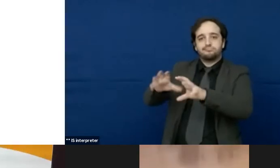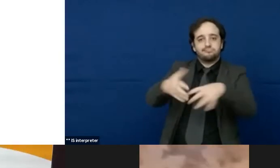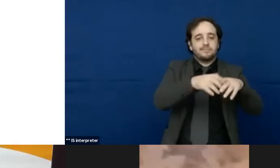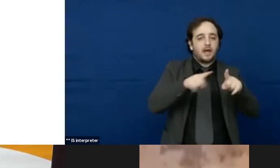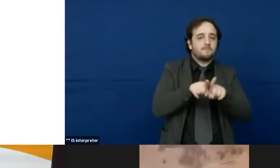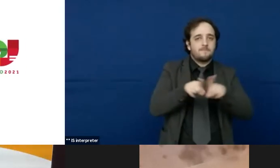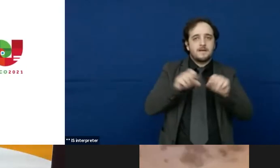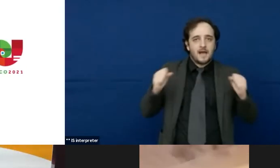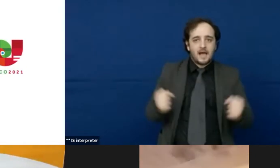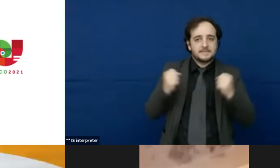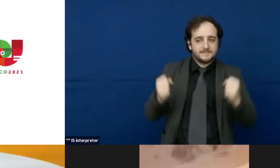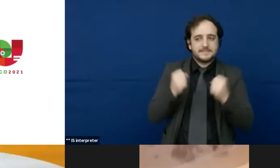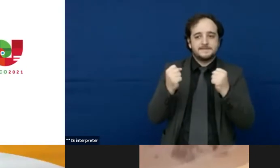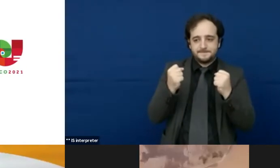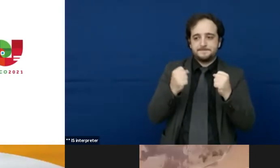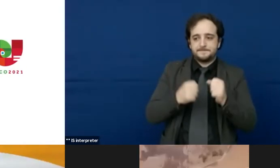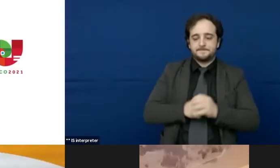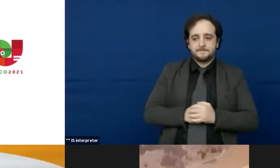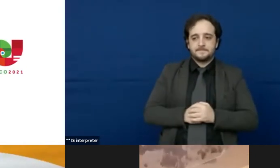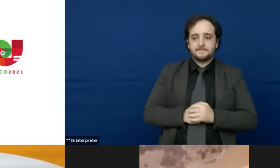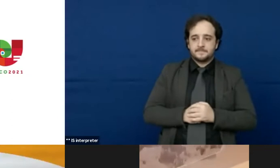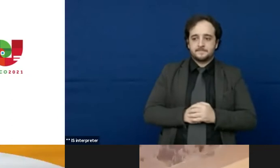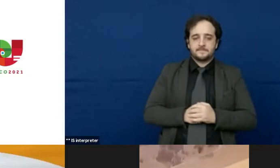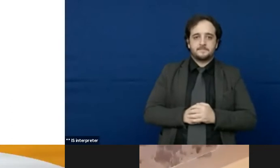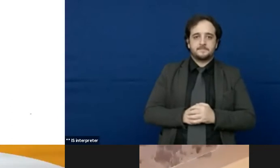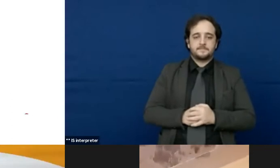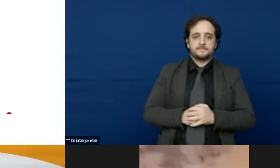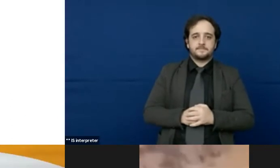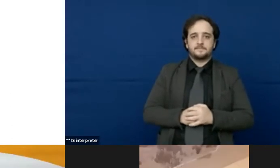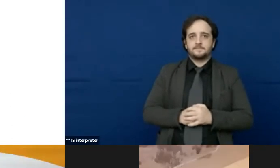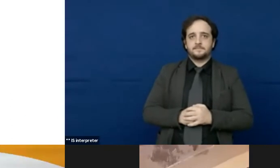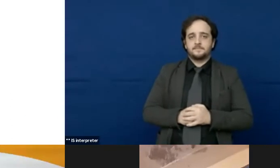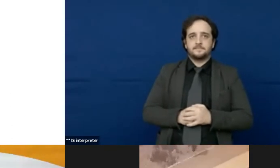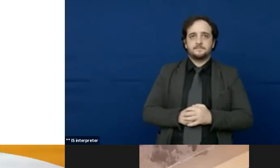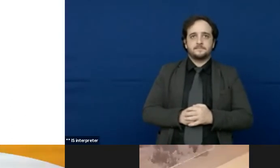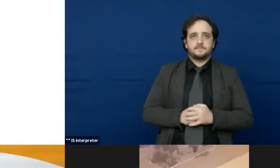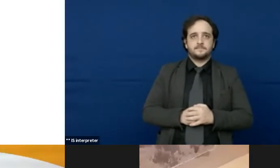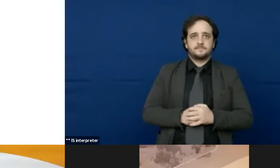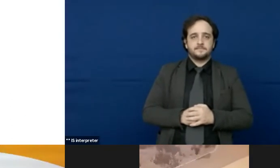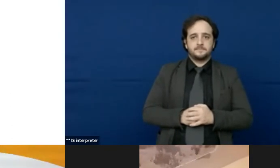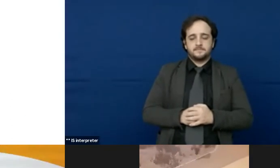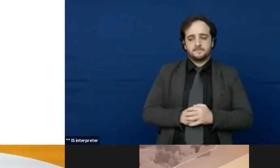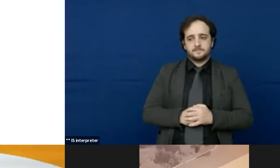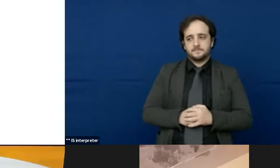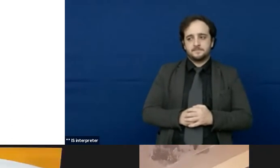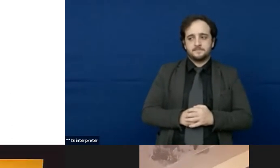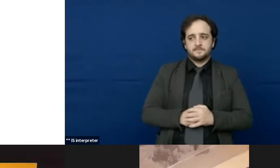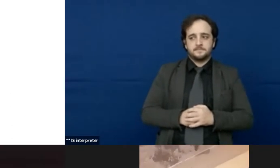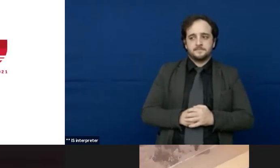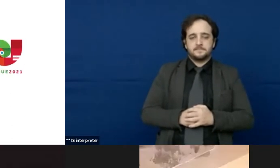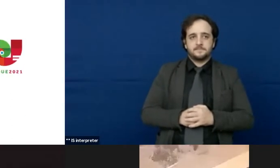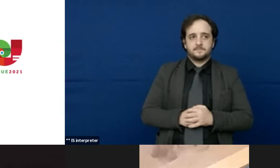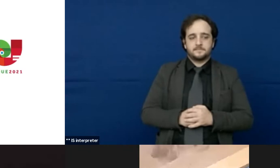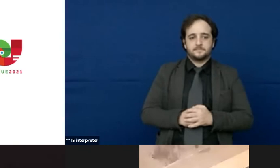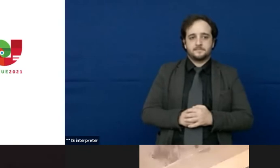ever than now. COVID-19 has shed light on existing inequalities and increasing incidences of